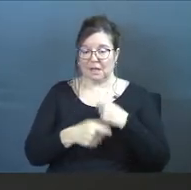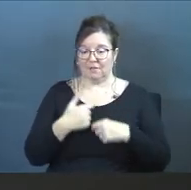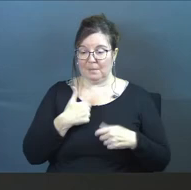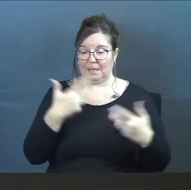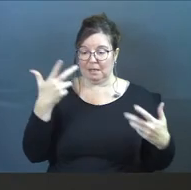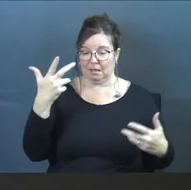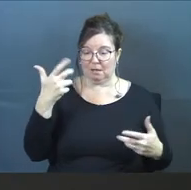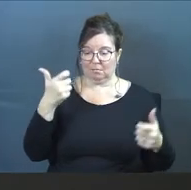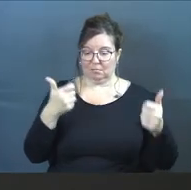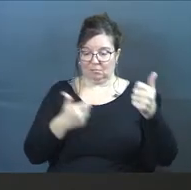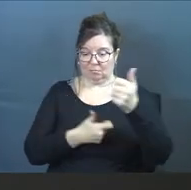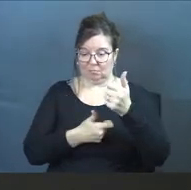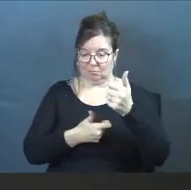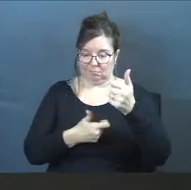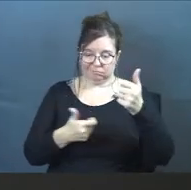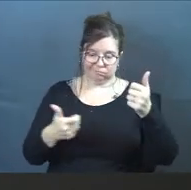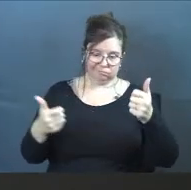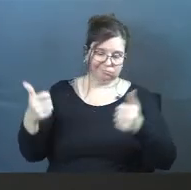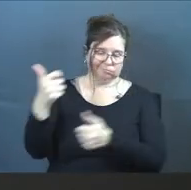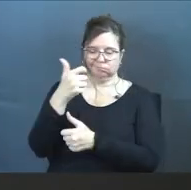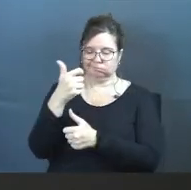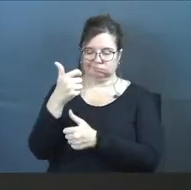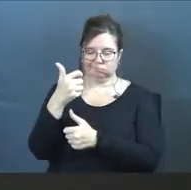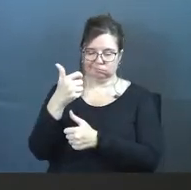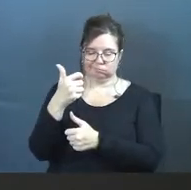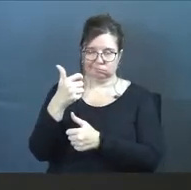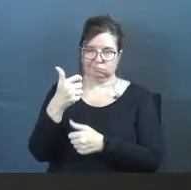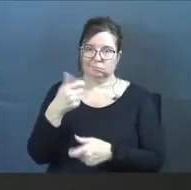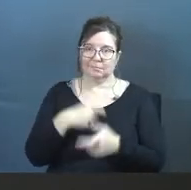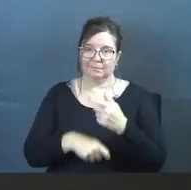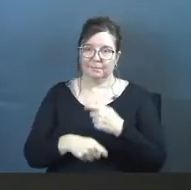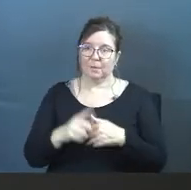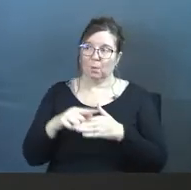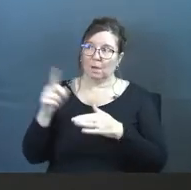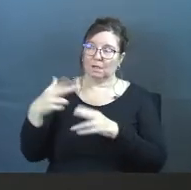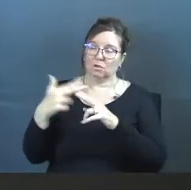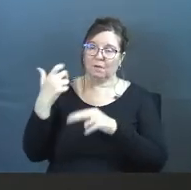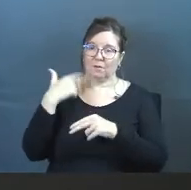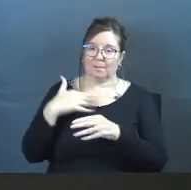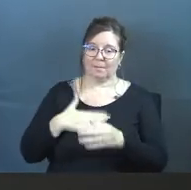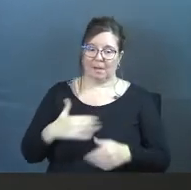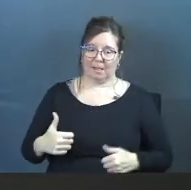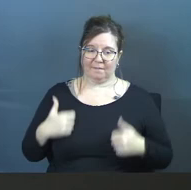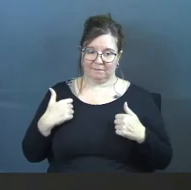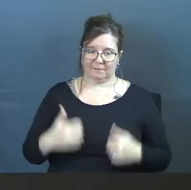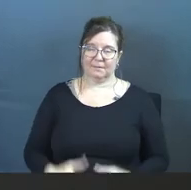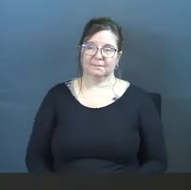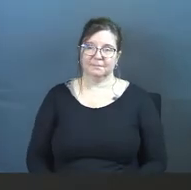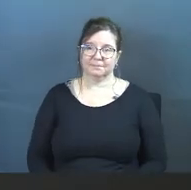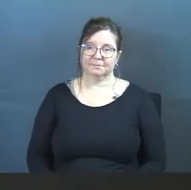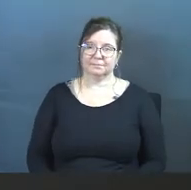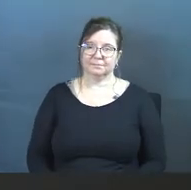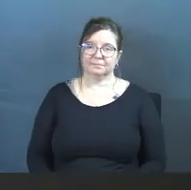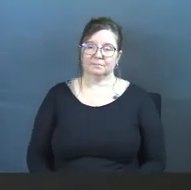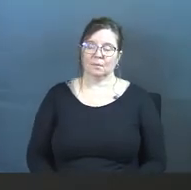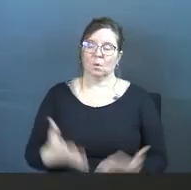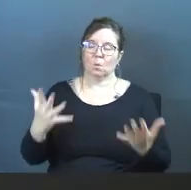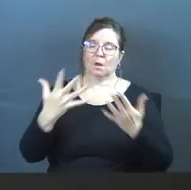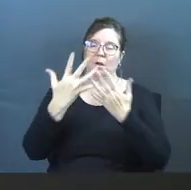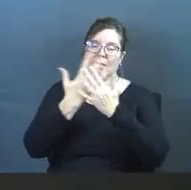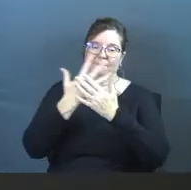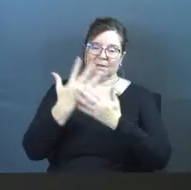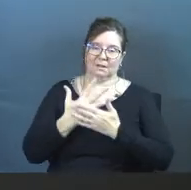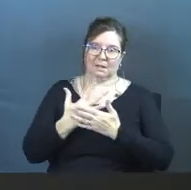than me being molded to who He is and what He's called for me in my life? What are the filters